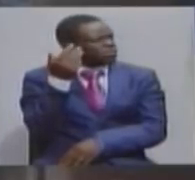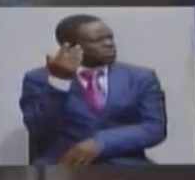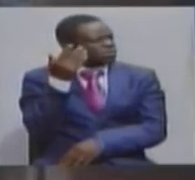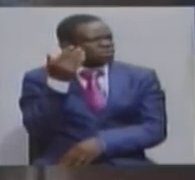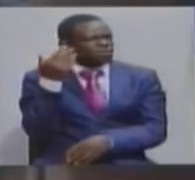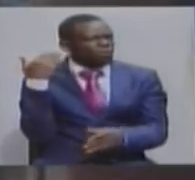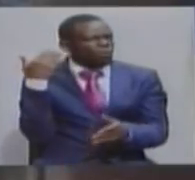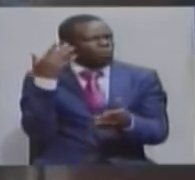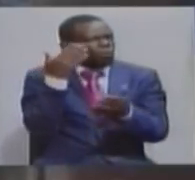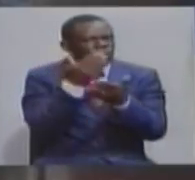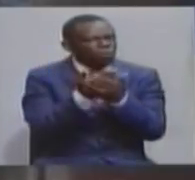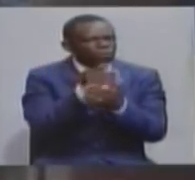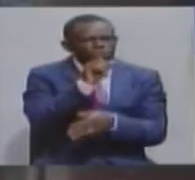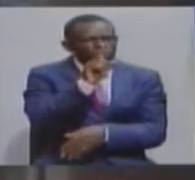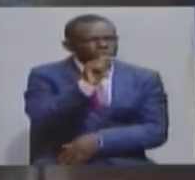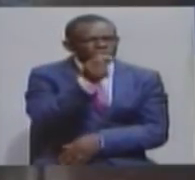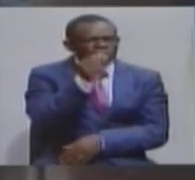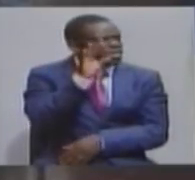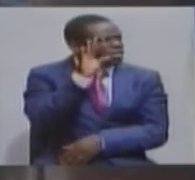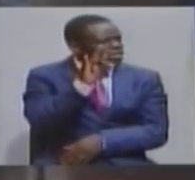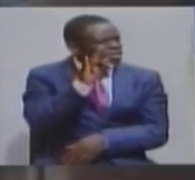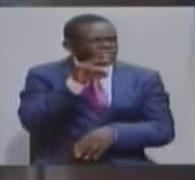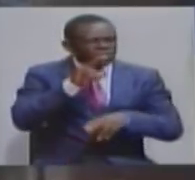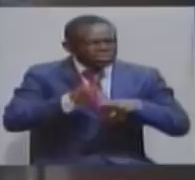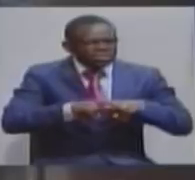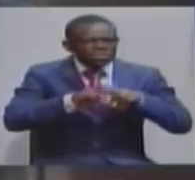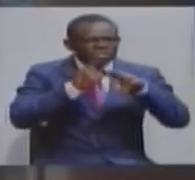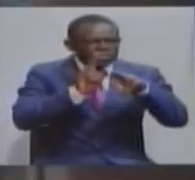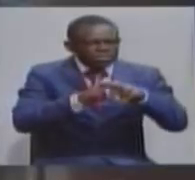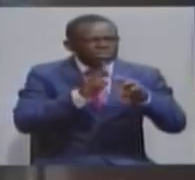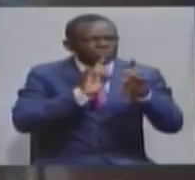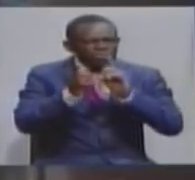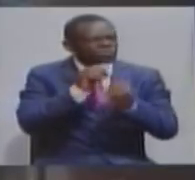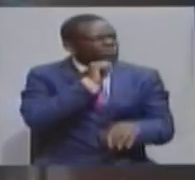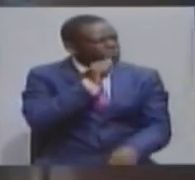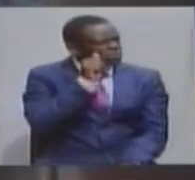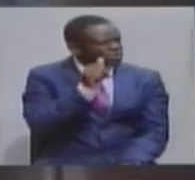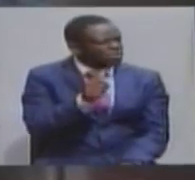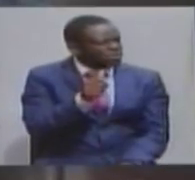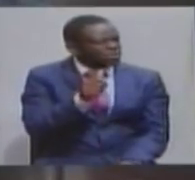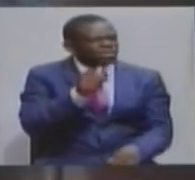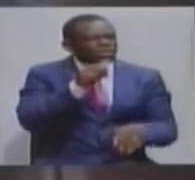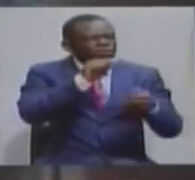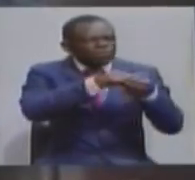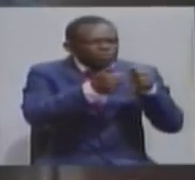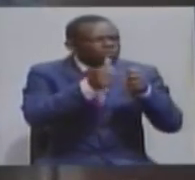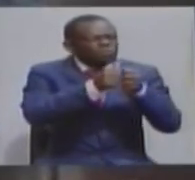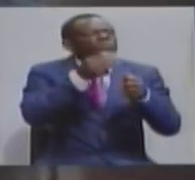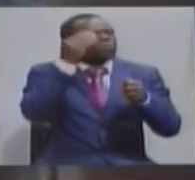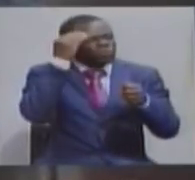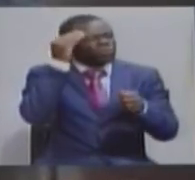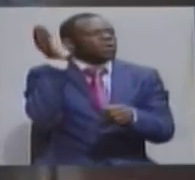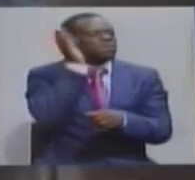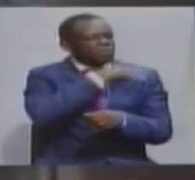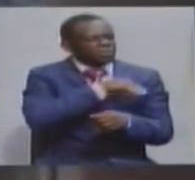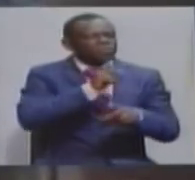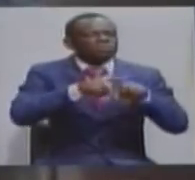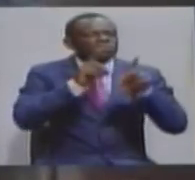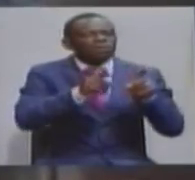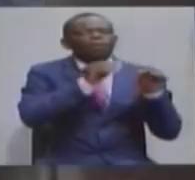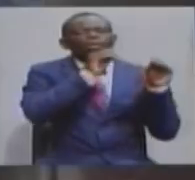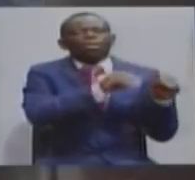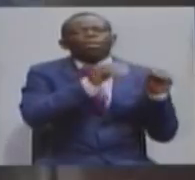no formal dialogue process. The issues are known. So why is this delay? Everyone says they're ready to talk, and you're not talking,